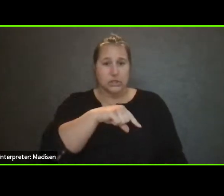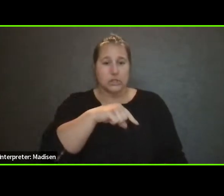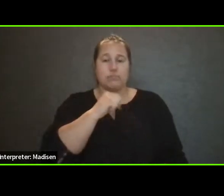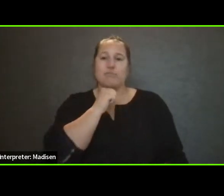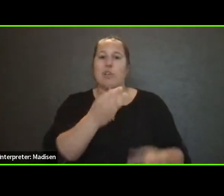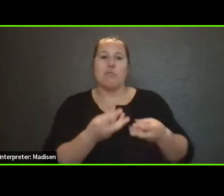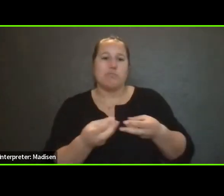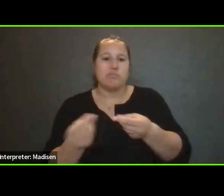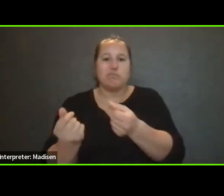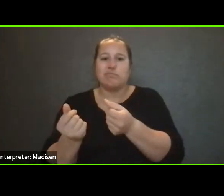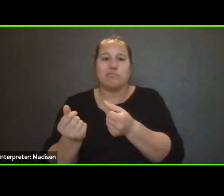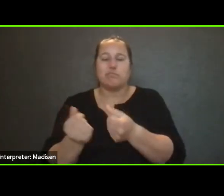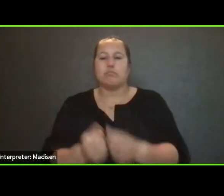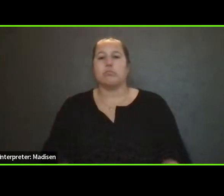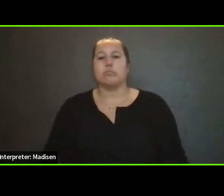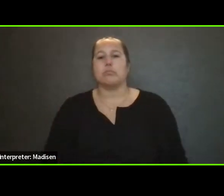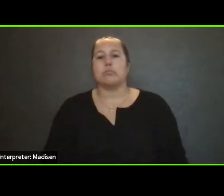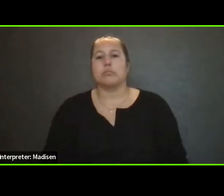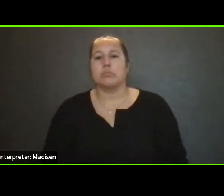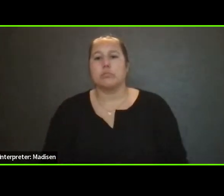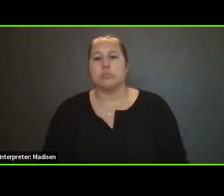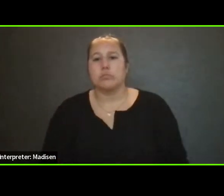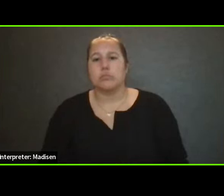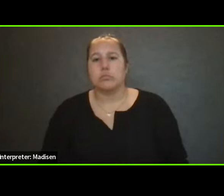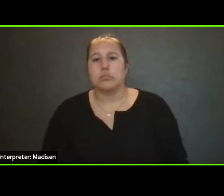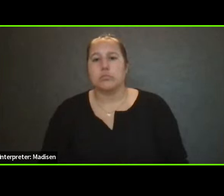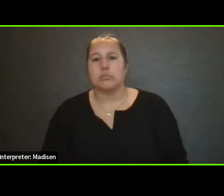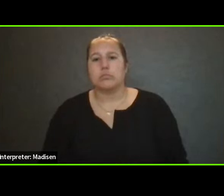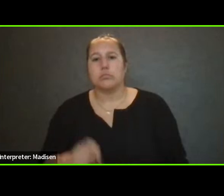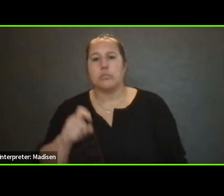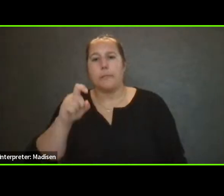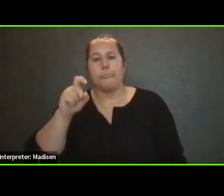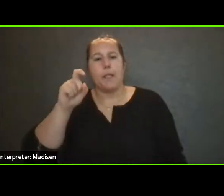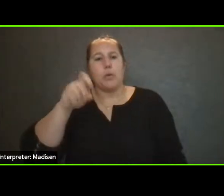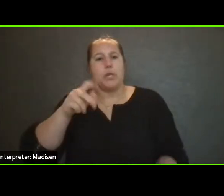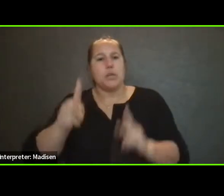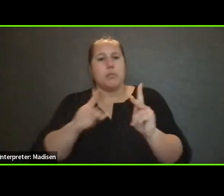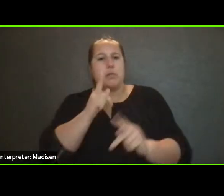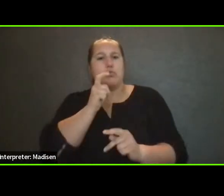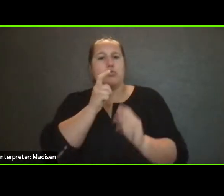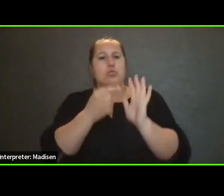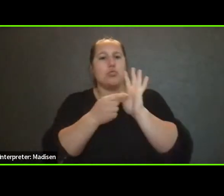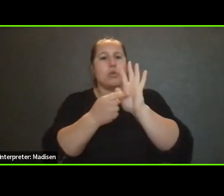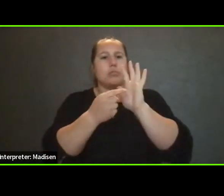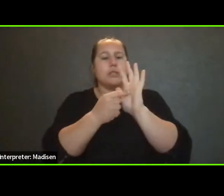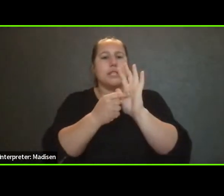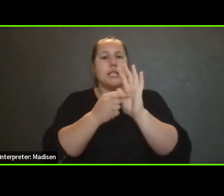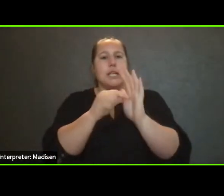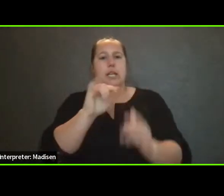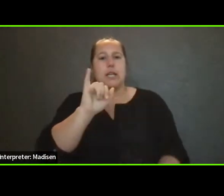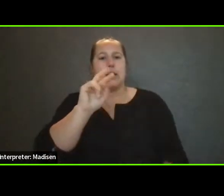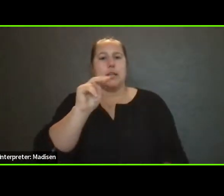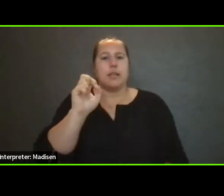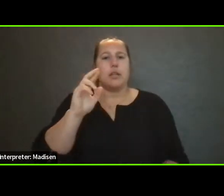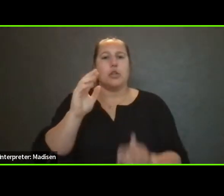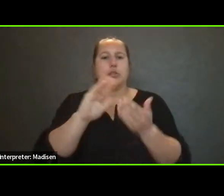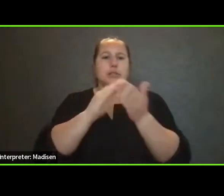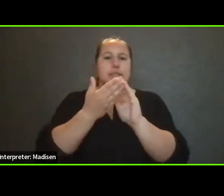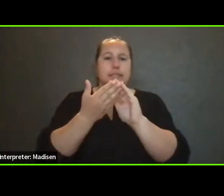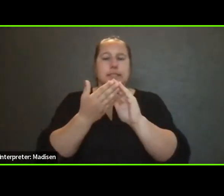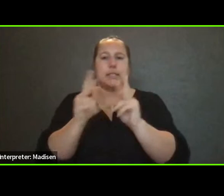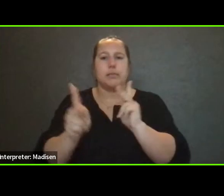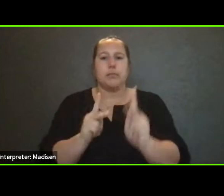And we need a district to really represent Center City as well, rather than having Center City kind of blended in or assigned to